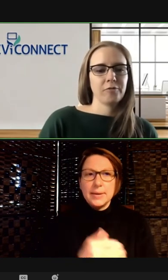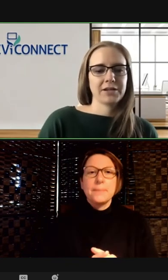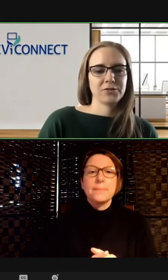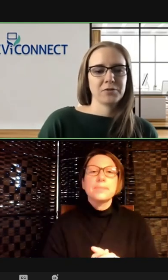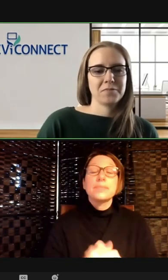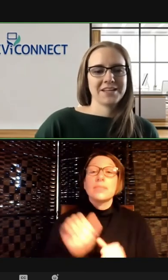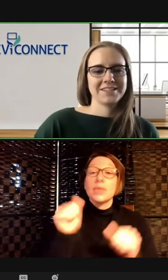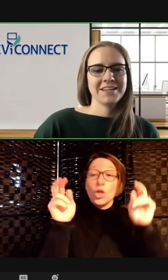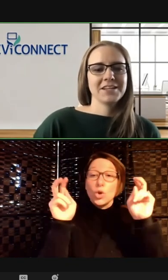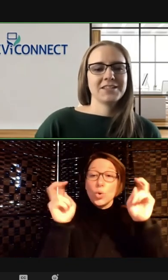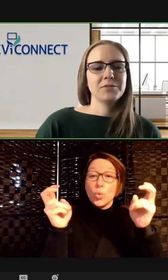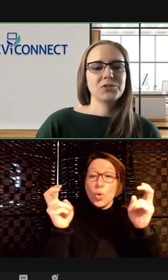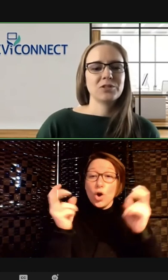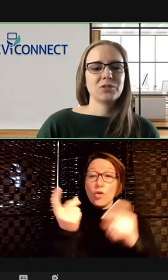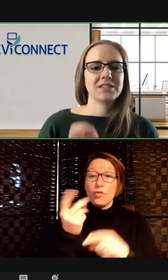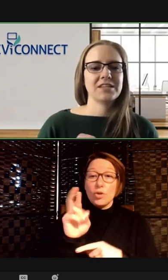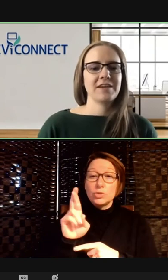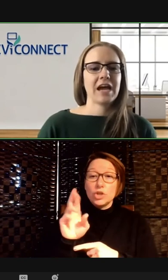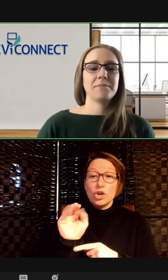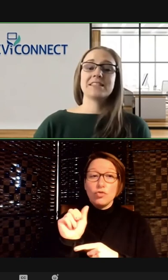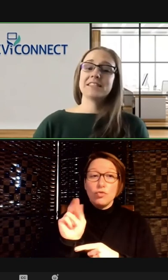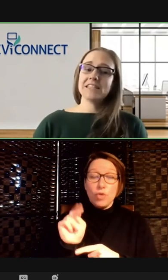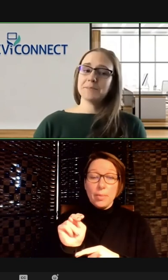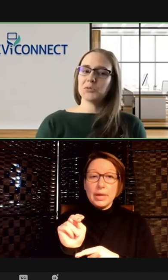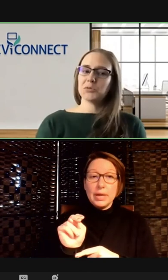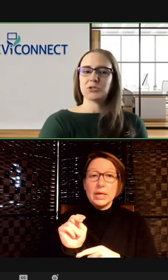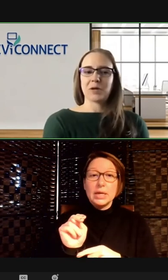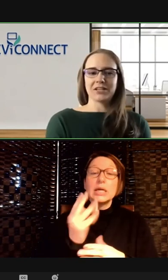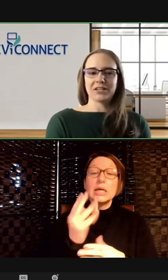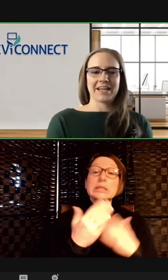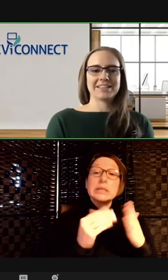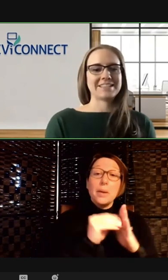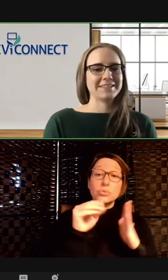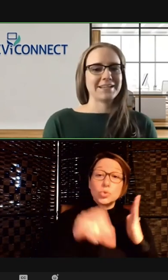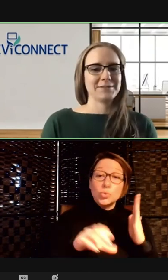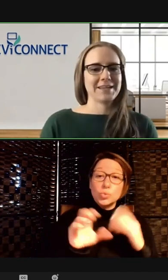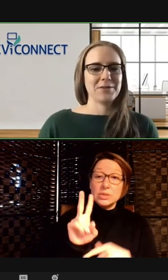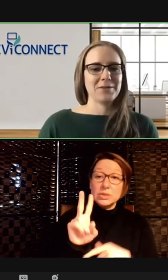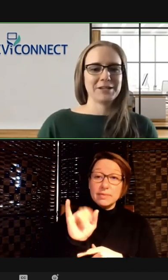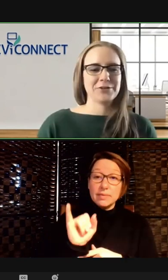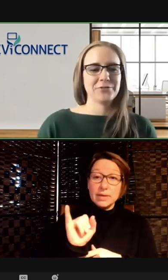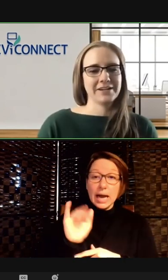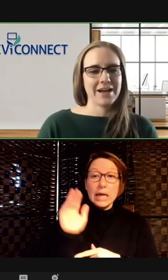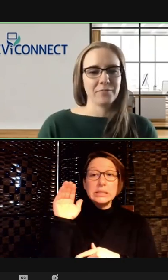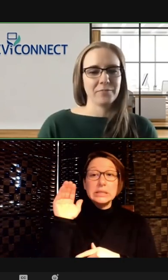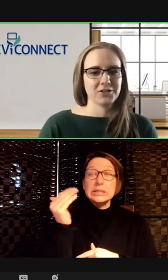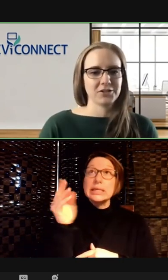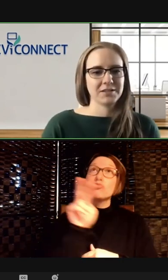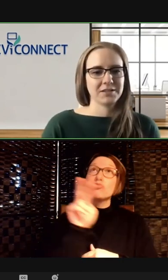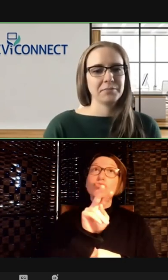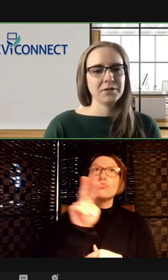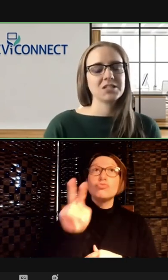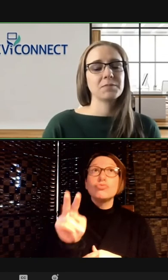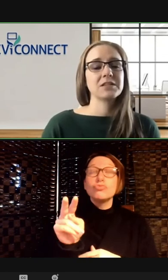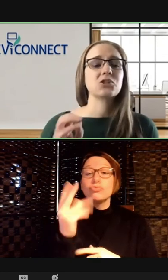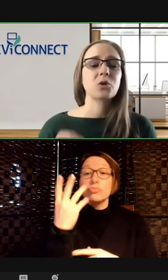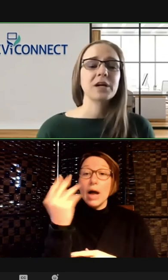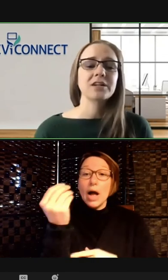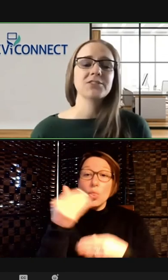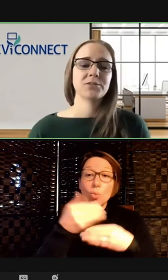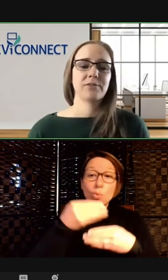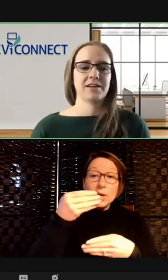Another quote from Dr. Roman is, some students with CVI may seem to enjoy looking at scenes outside the window or novel pictures in books,